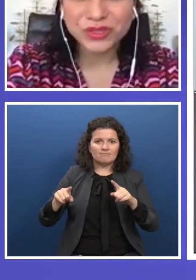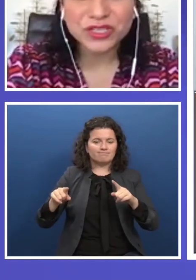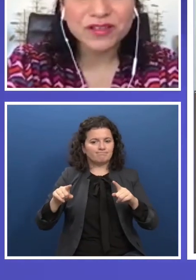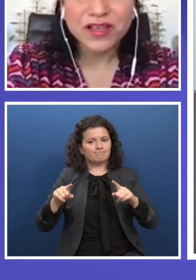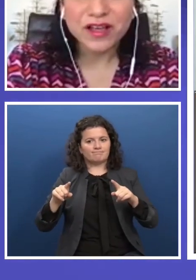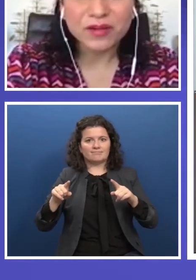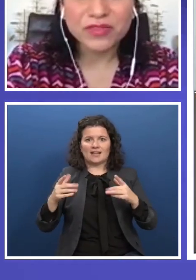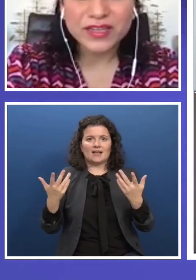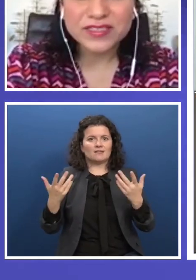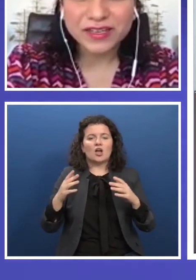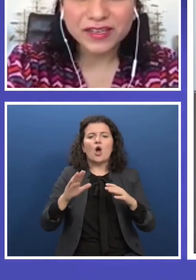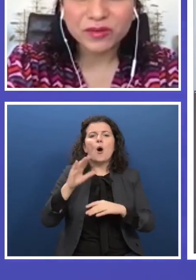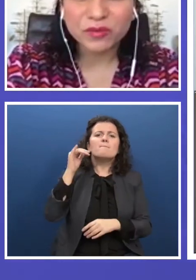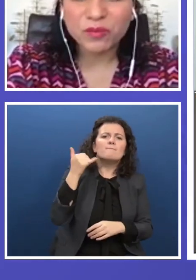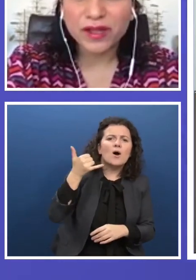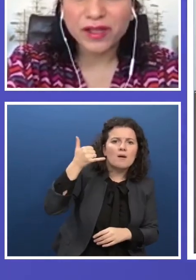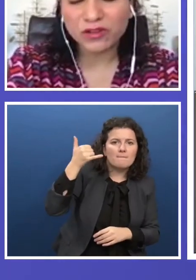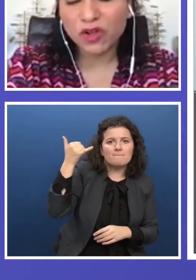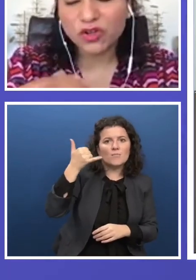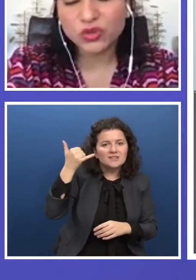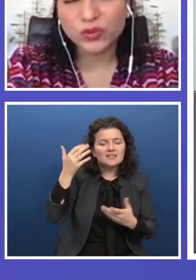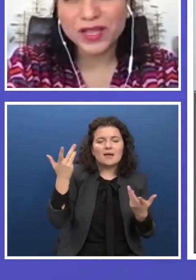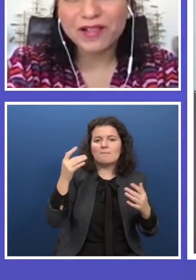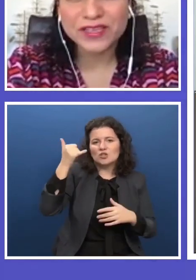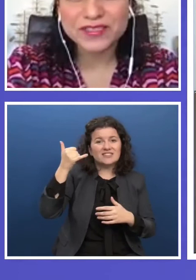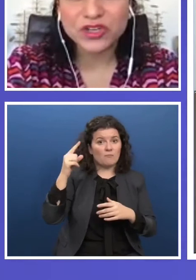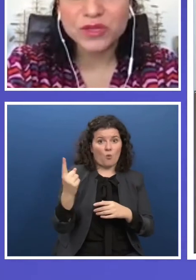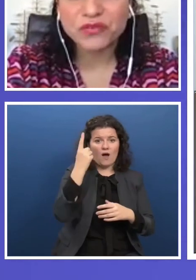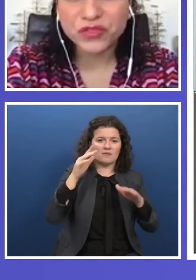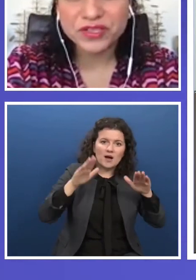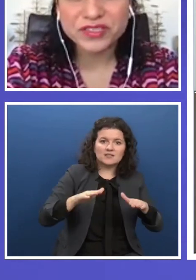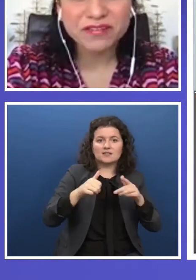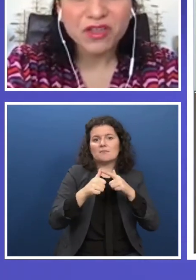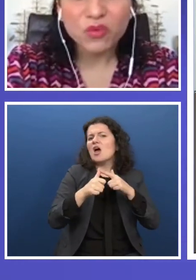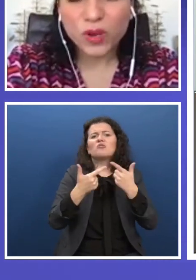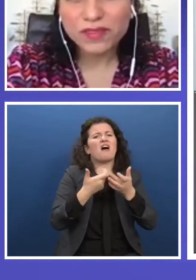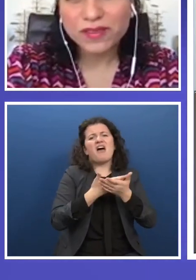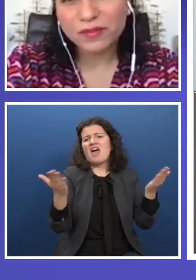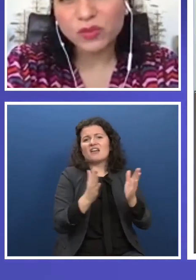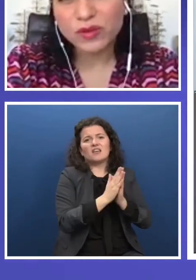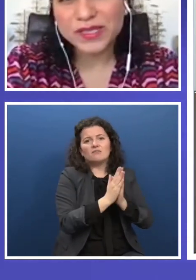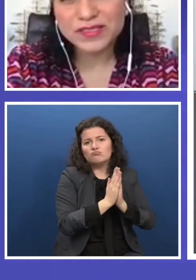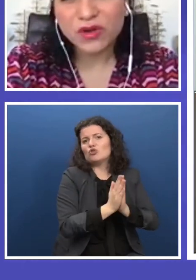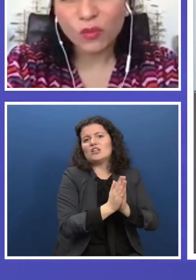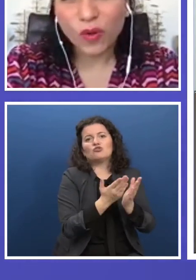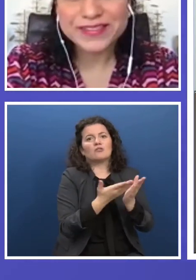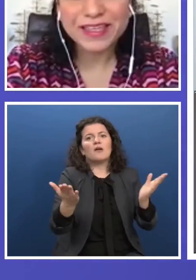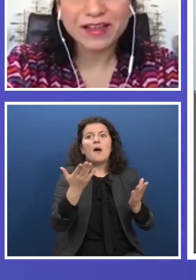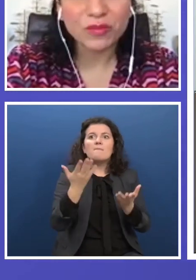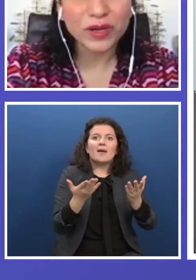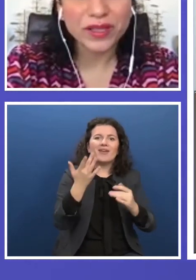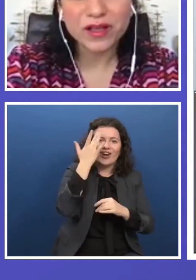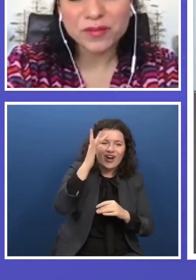religion and cultural realities that could be conflicting happening with the women's